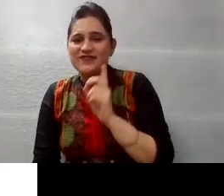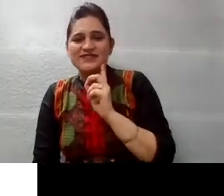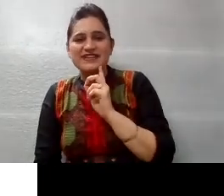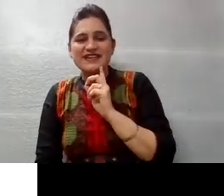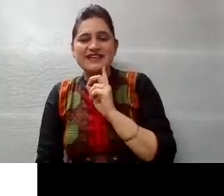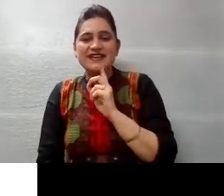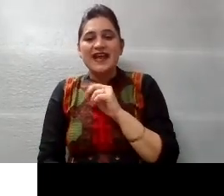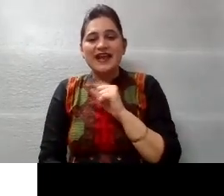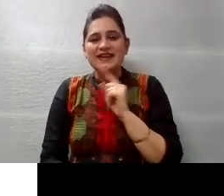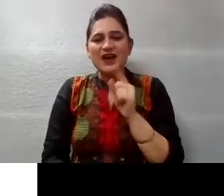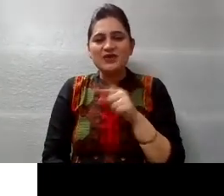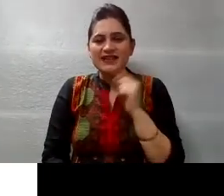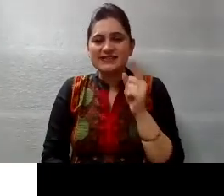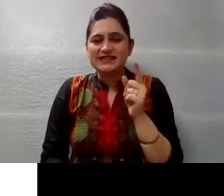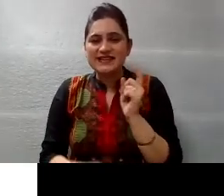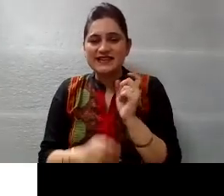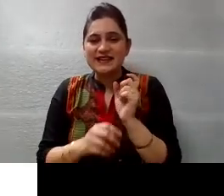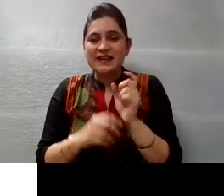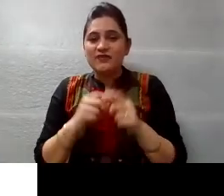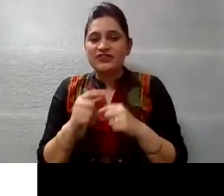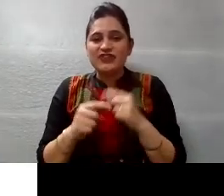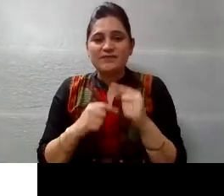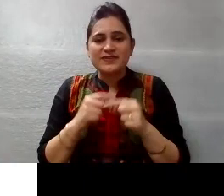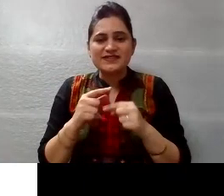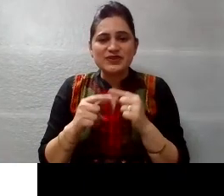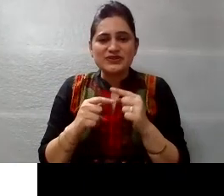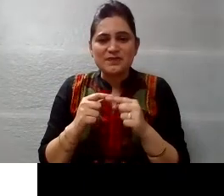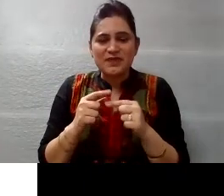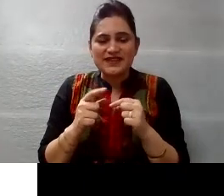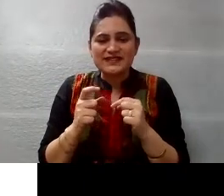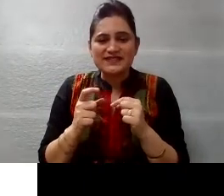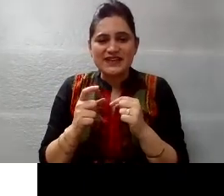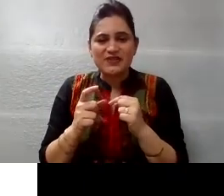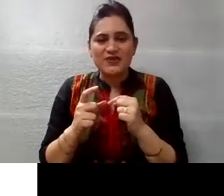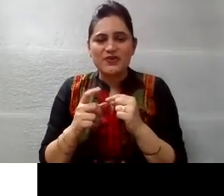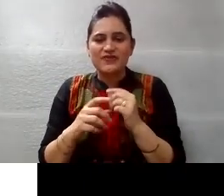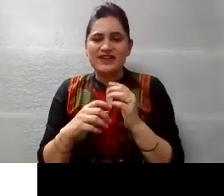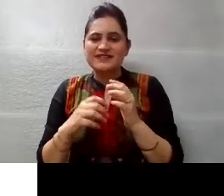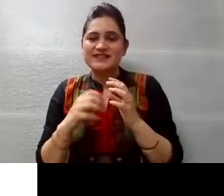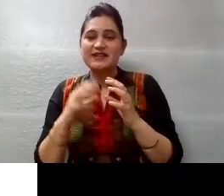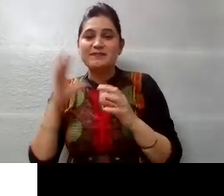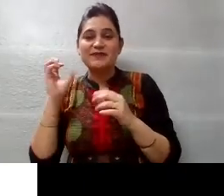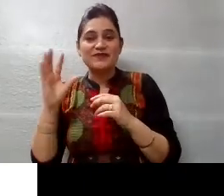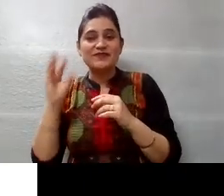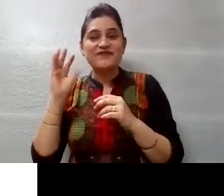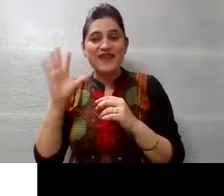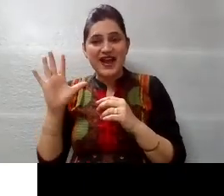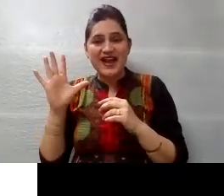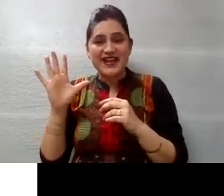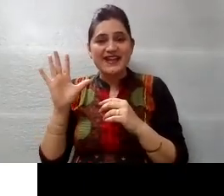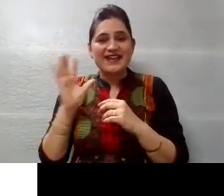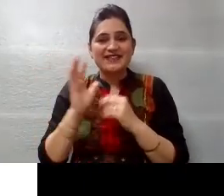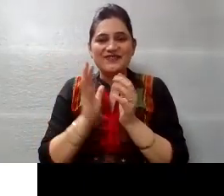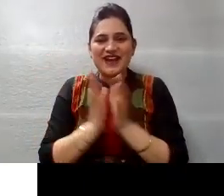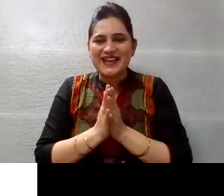50. And now let's see which number is going to replace the zero. If I say the number 55,